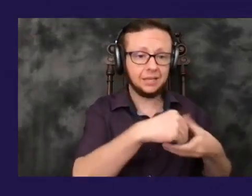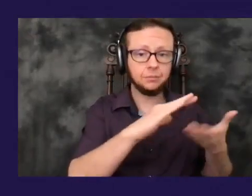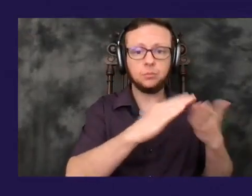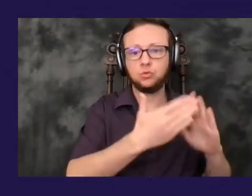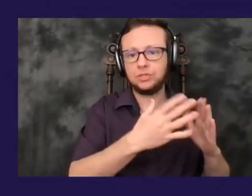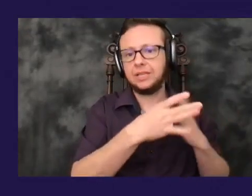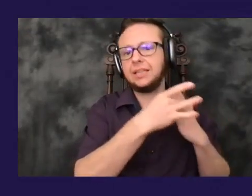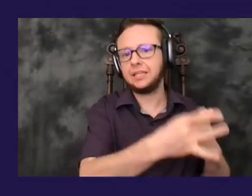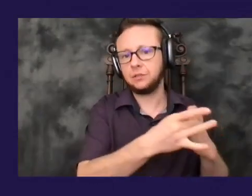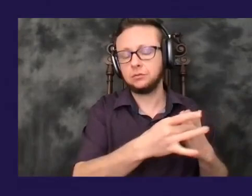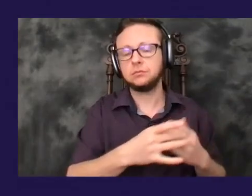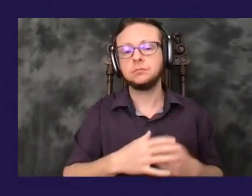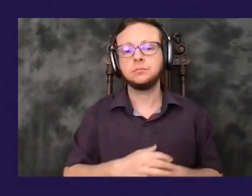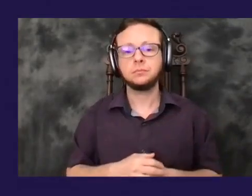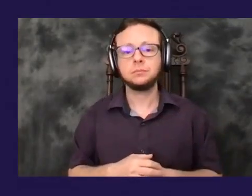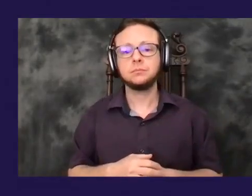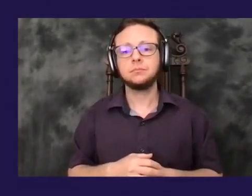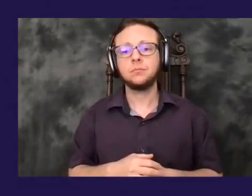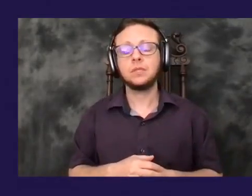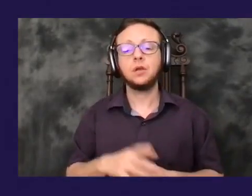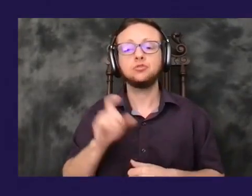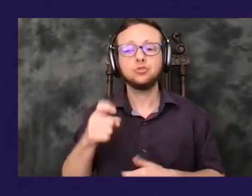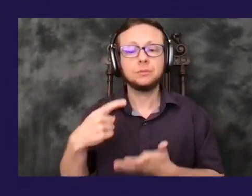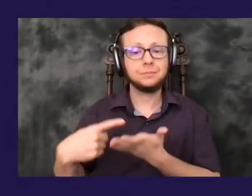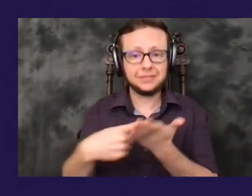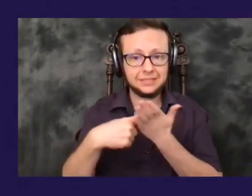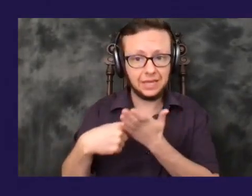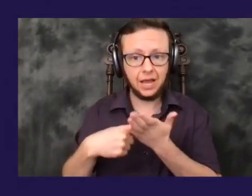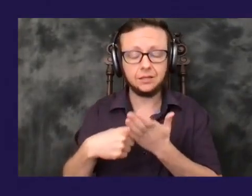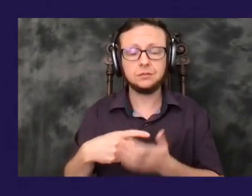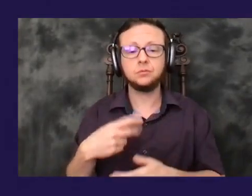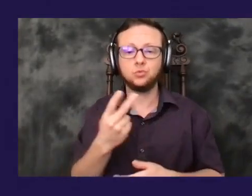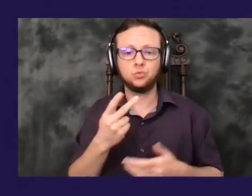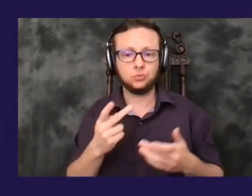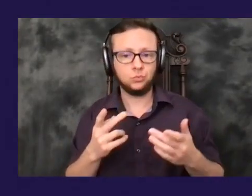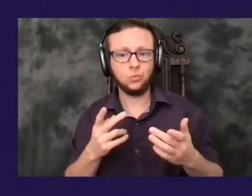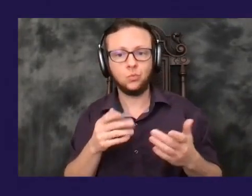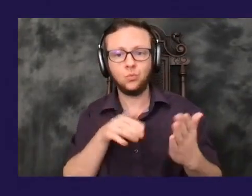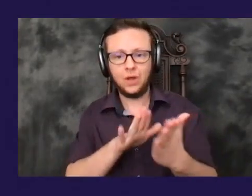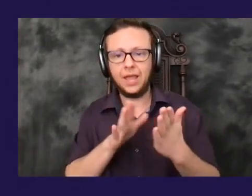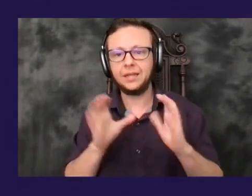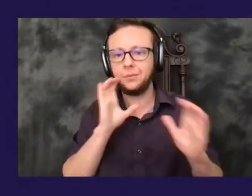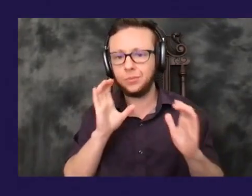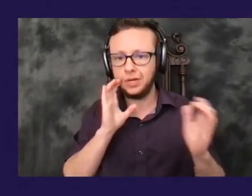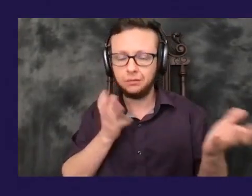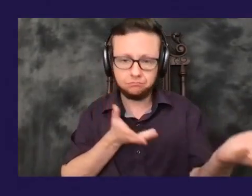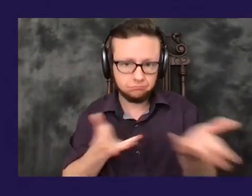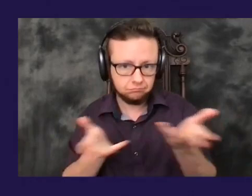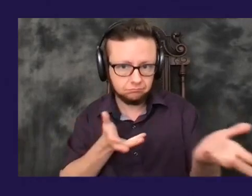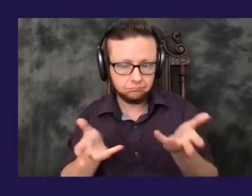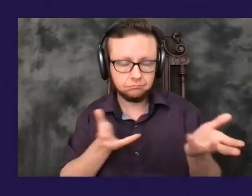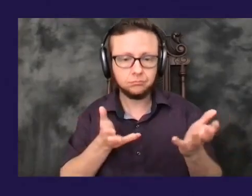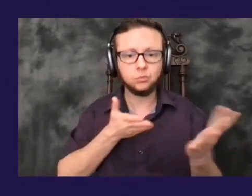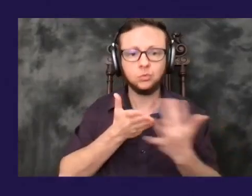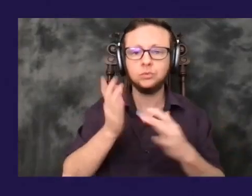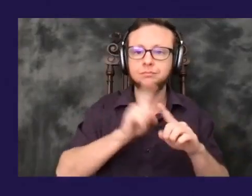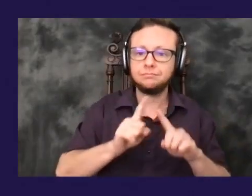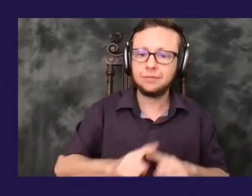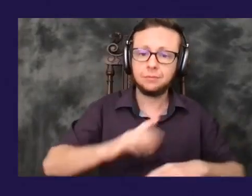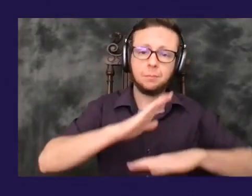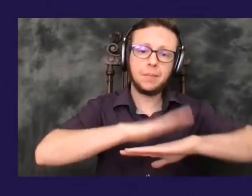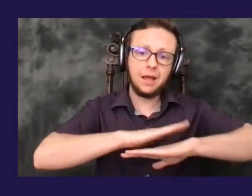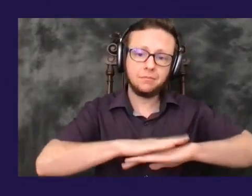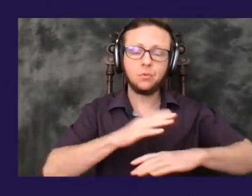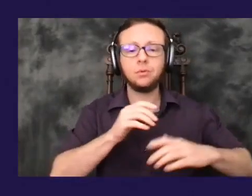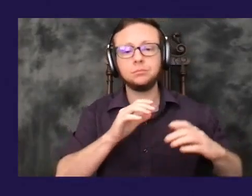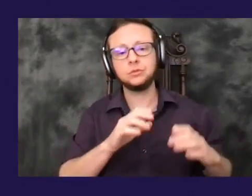this should be discussed via two-way communications through channels and platforms that communities have access to and are likely to